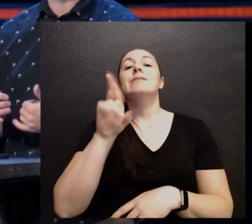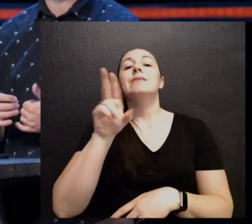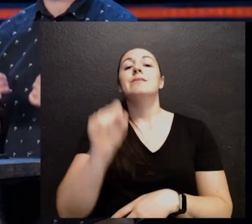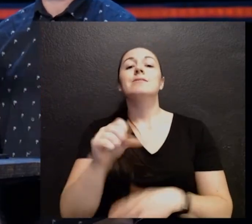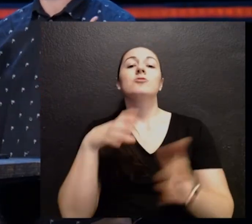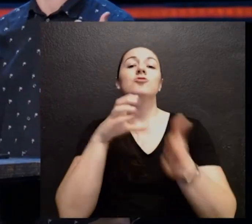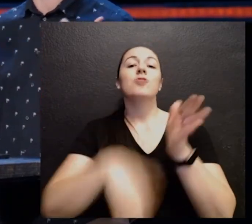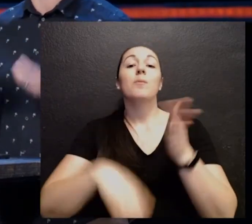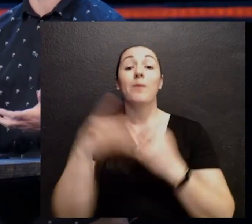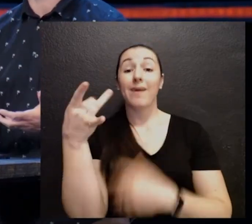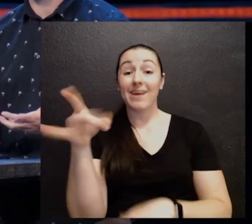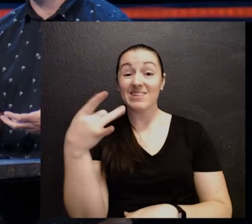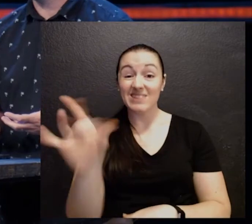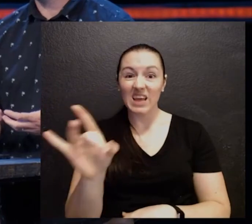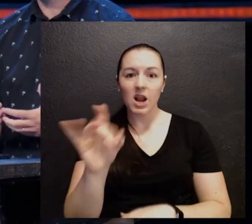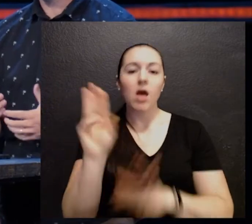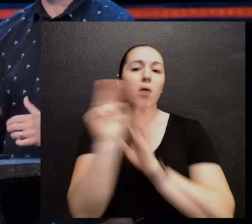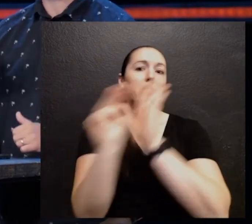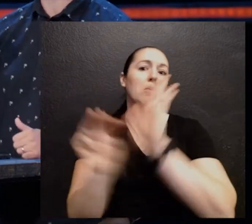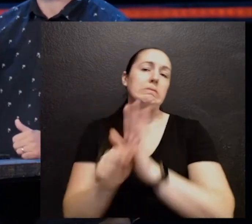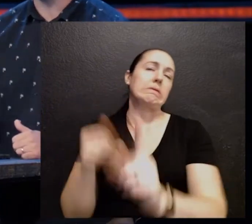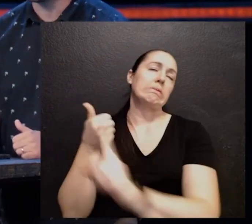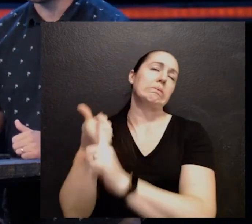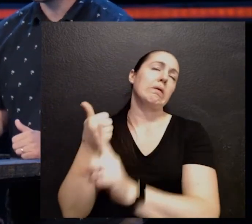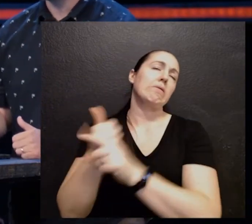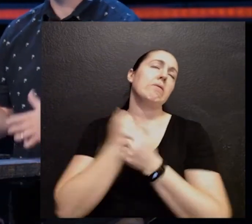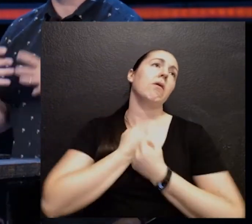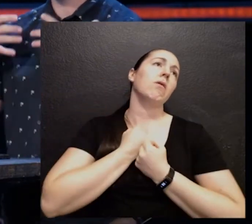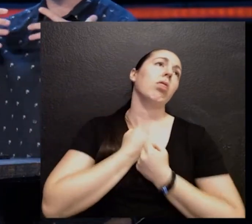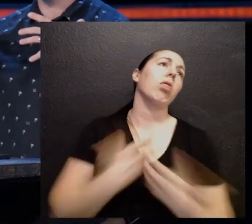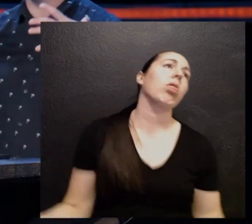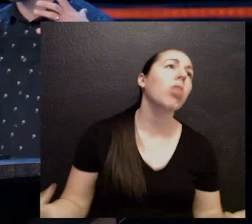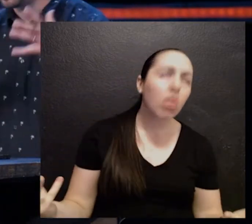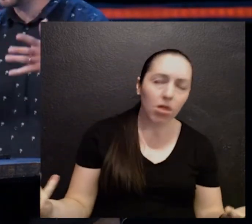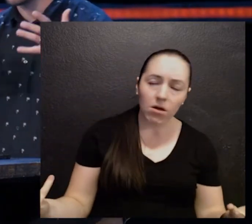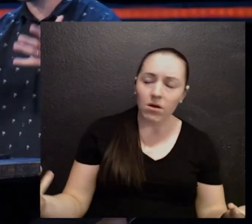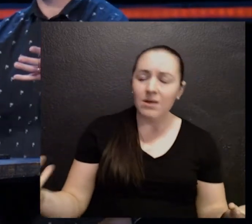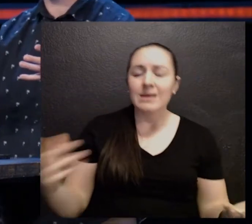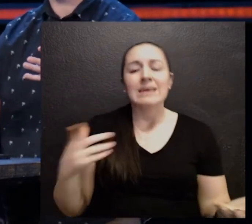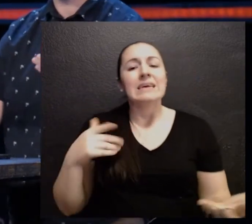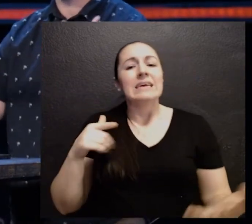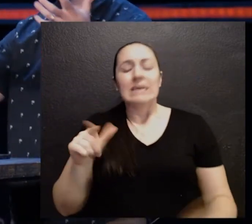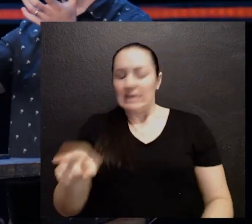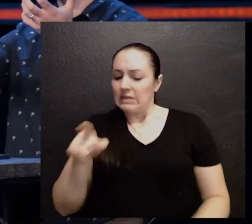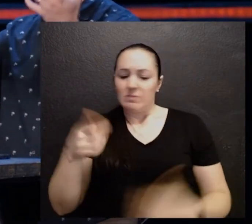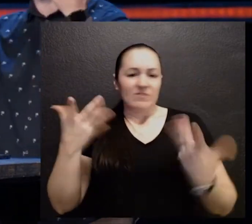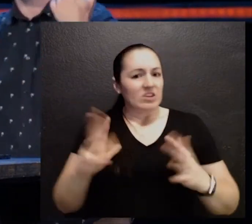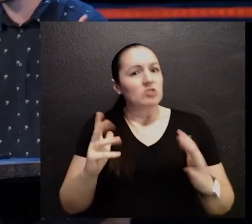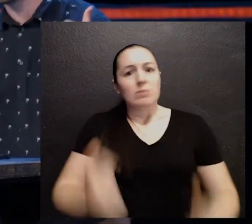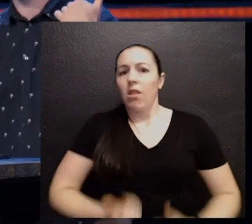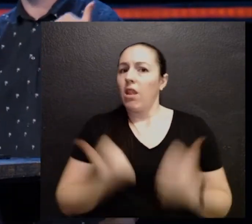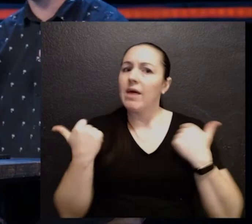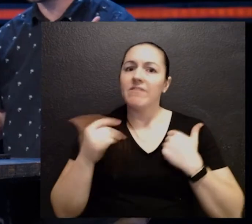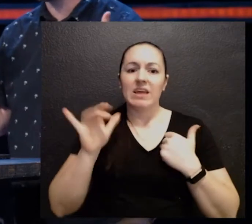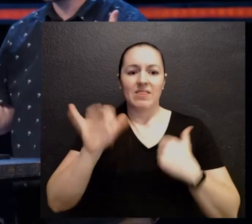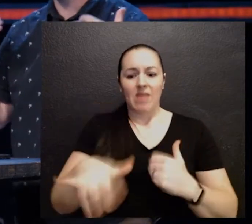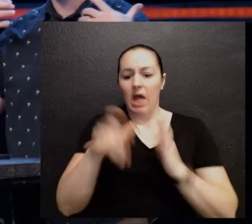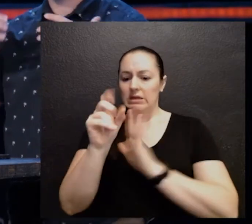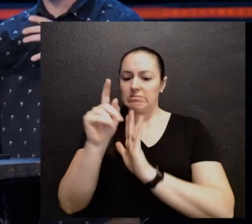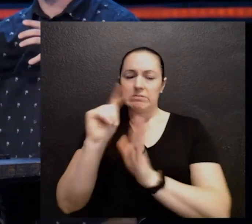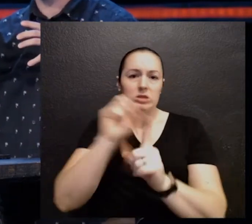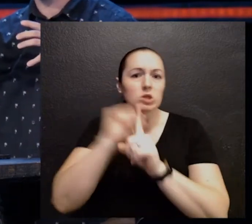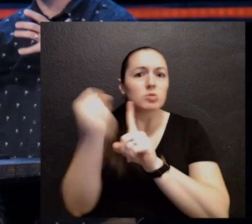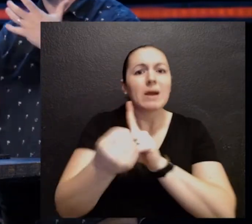find Moses is exhausted. He's tired. He's living in this space of uncertainty, and he feels this burden of leadership,